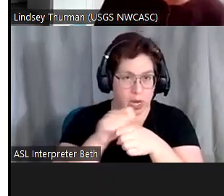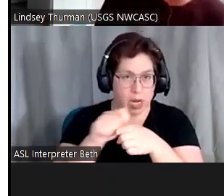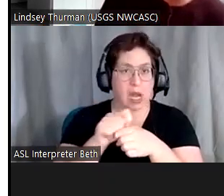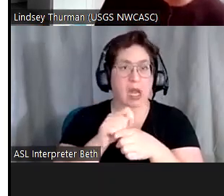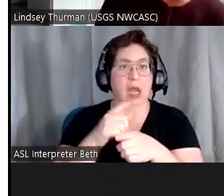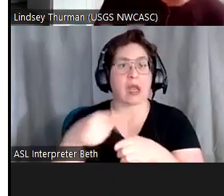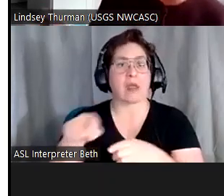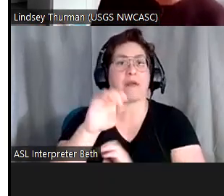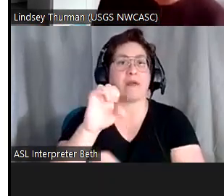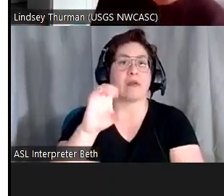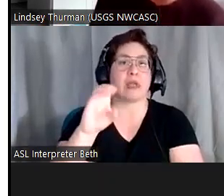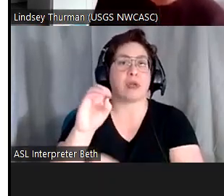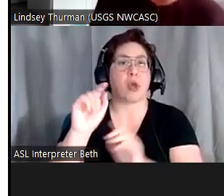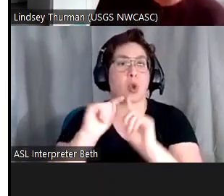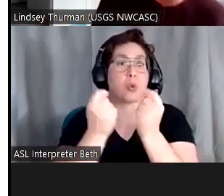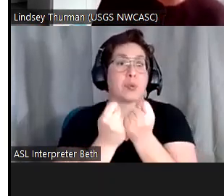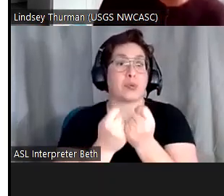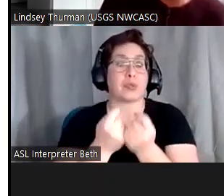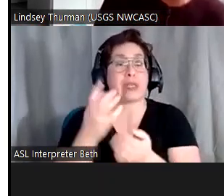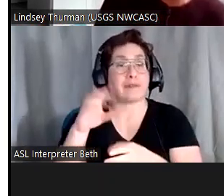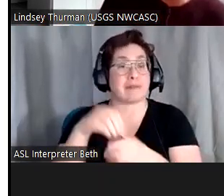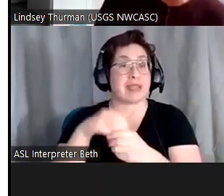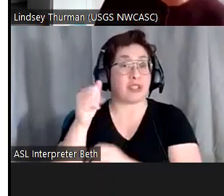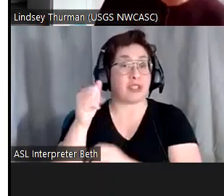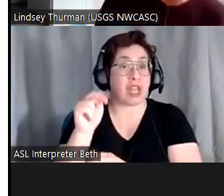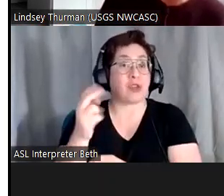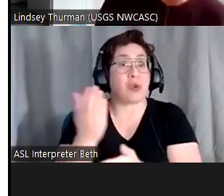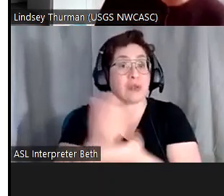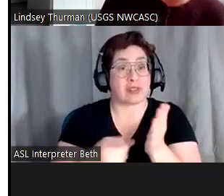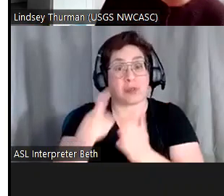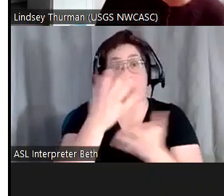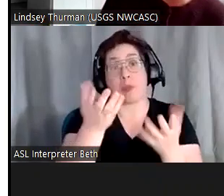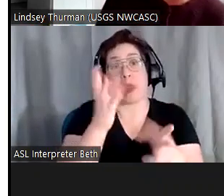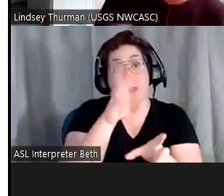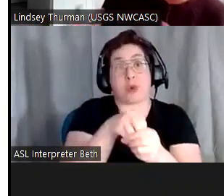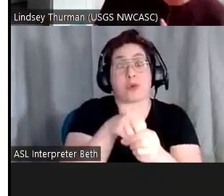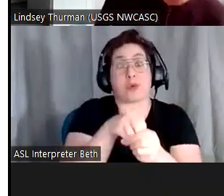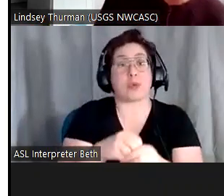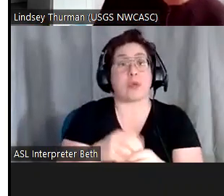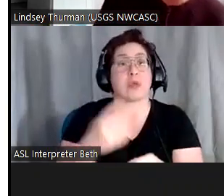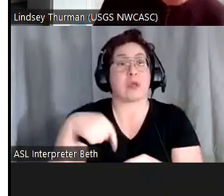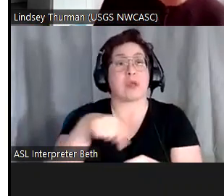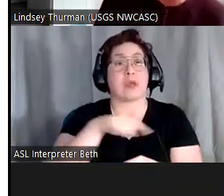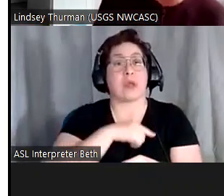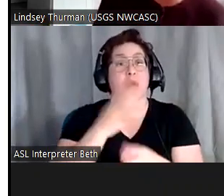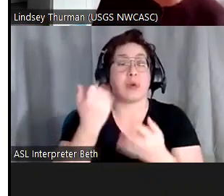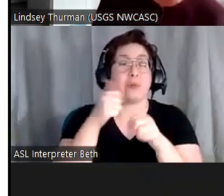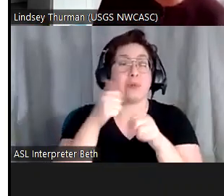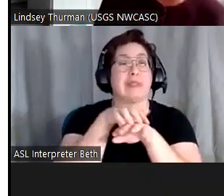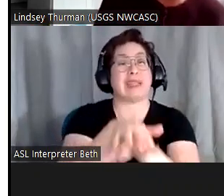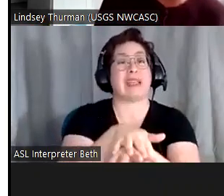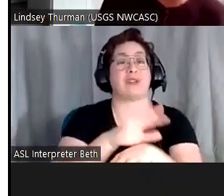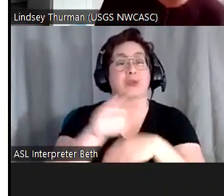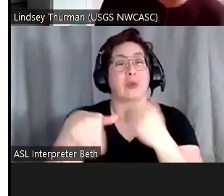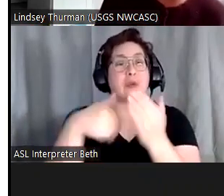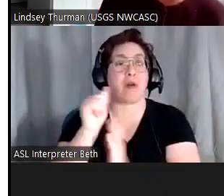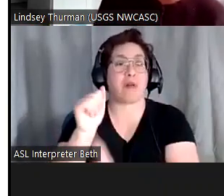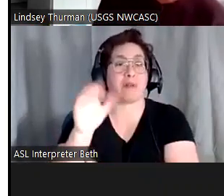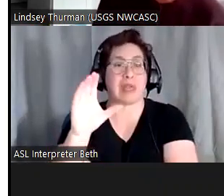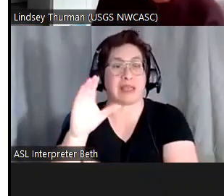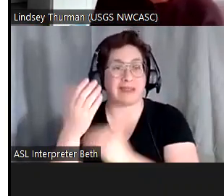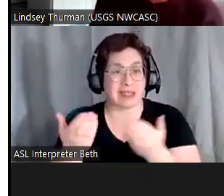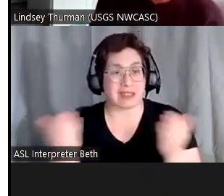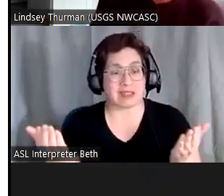in January. Some of you might be participating in that, and we'll be integrating all of this AC stuff into other